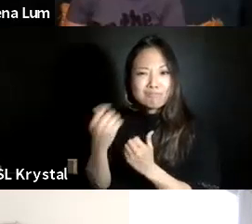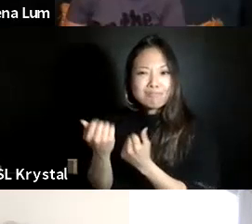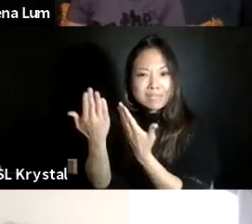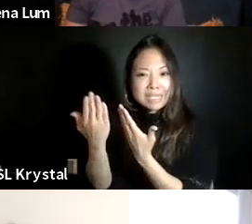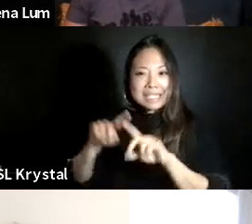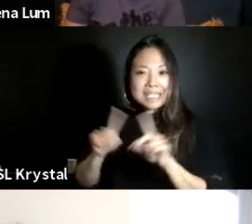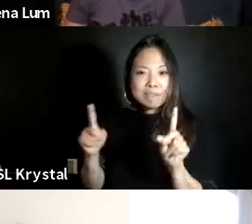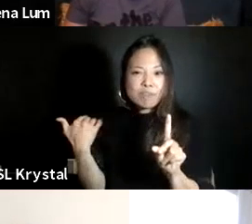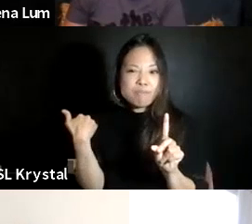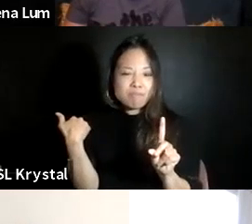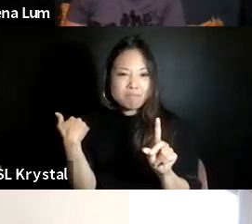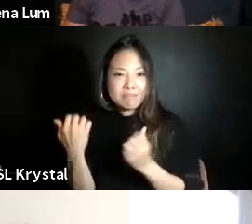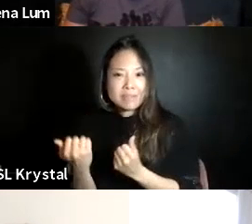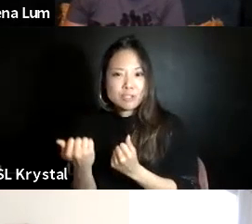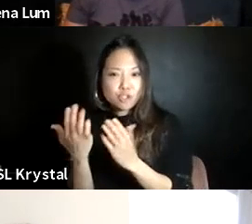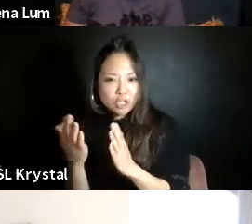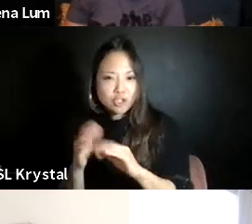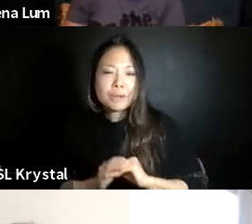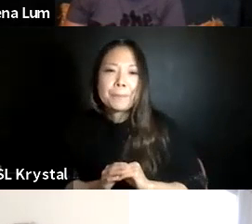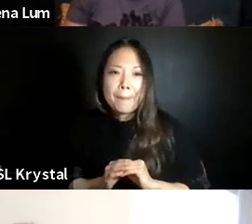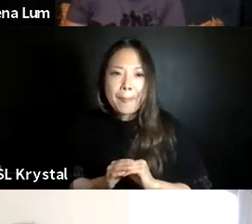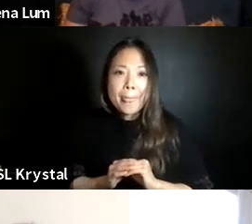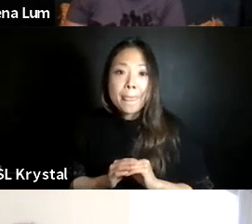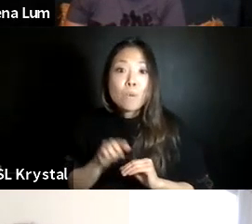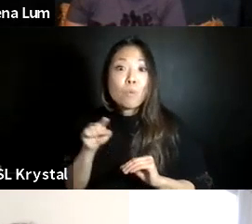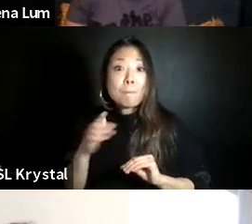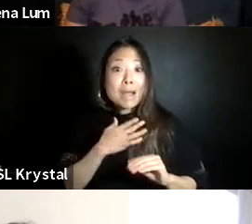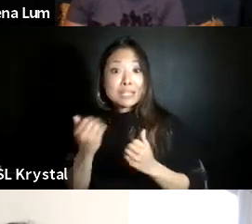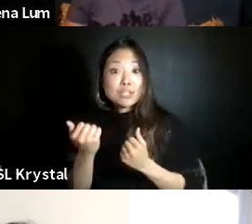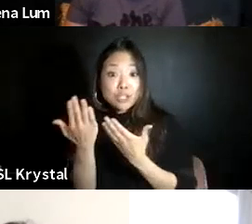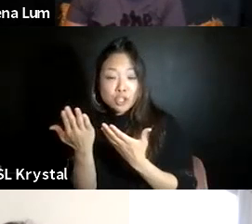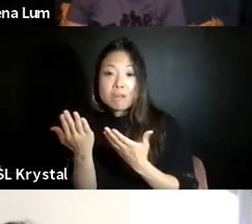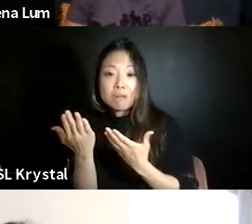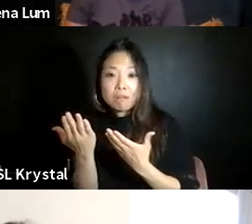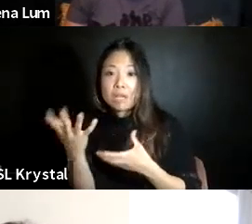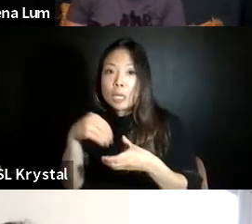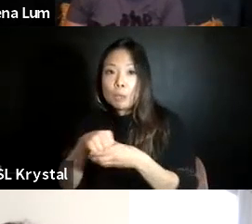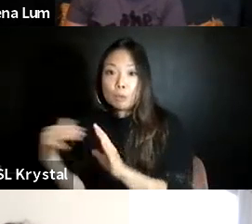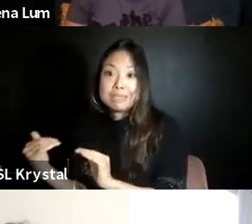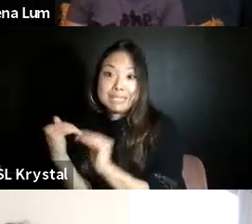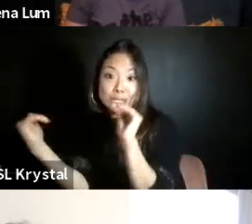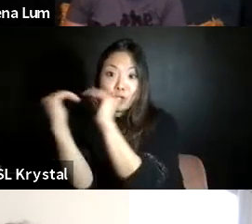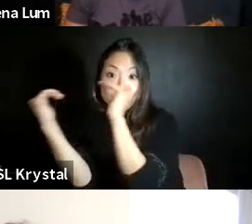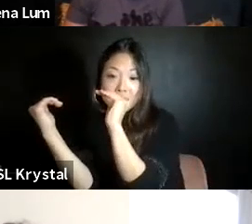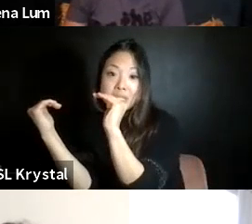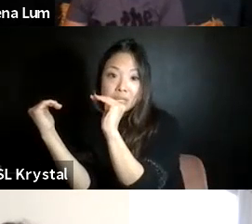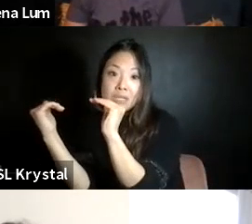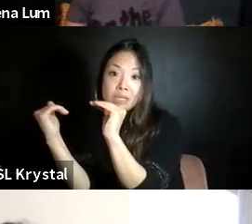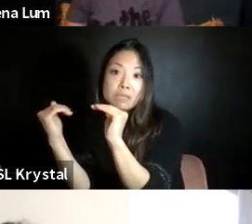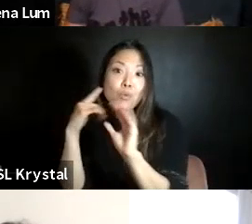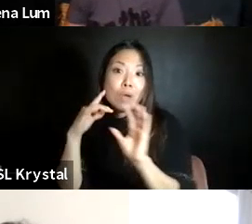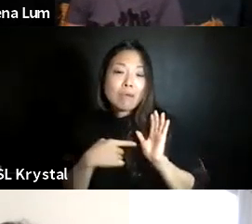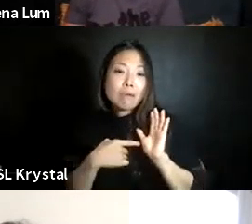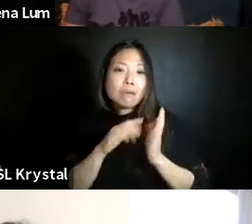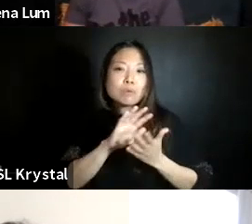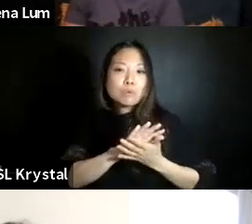This takes into account tiers. So for example, I think it's Rosendale. Yeah. Has mostly a